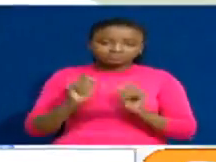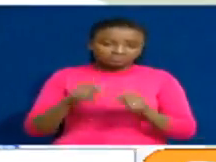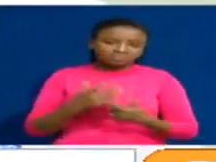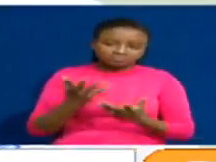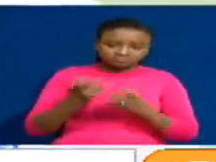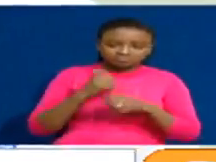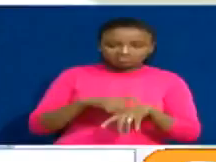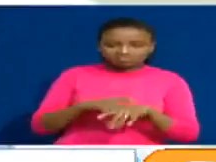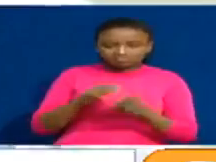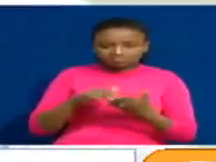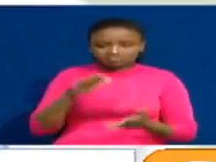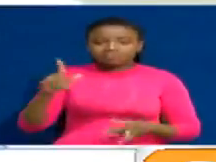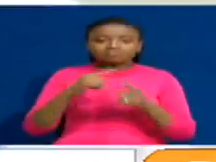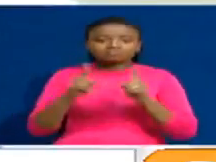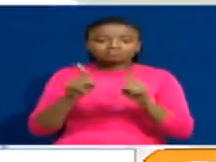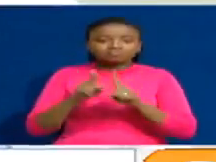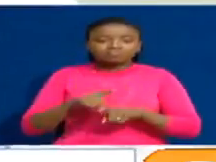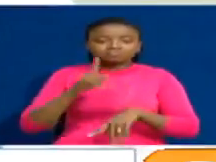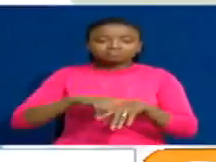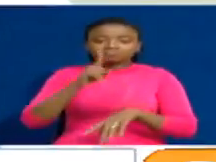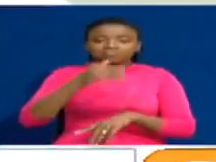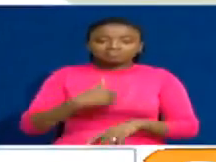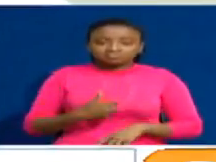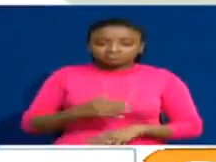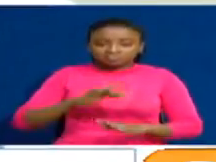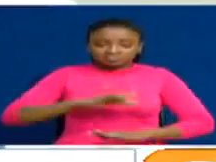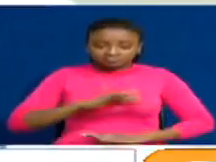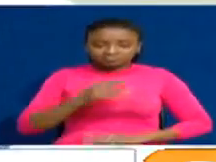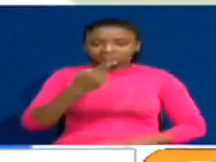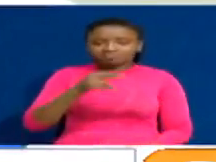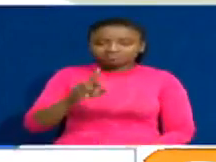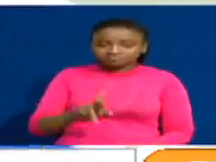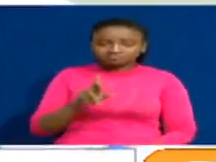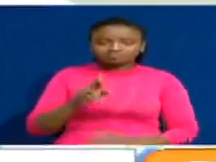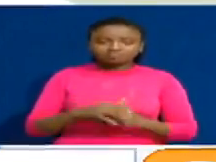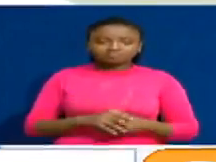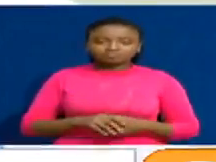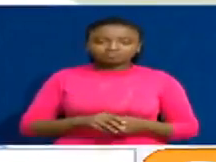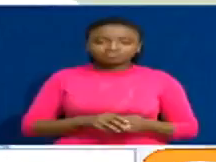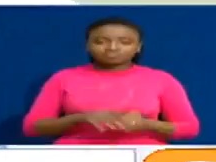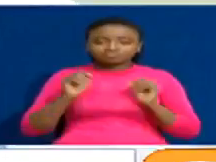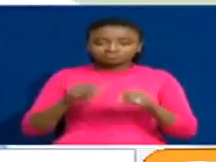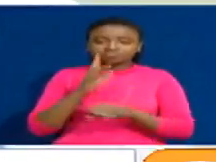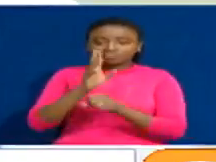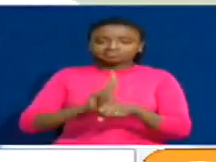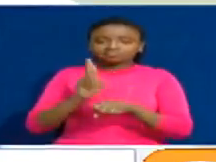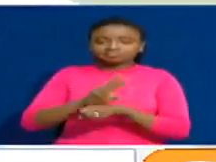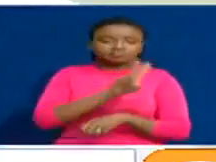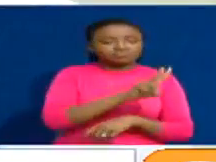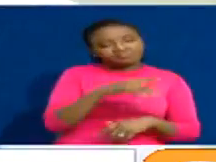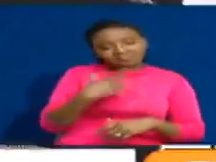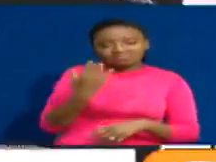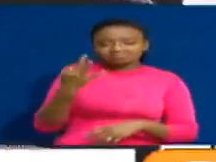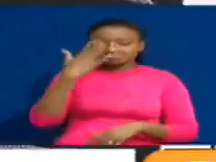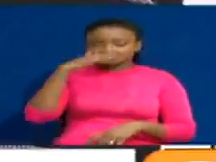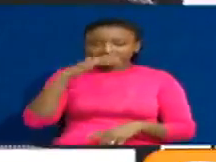prep takes a while, but when you have sufficient human resource, you can take a 2 to 3 days to do the